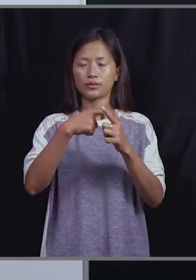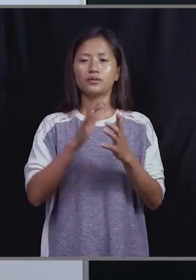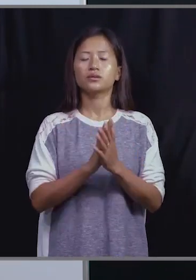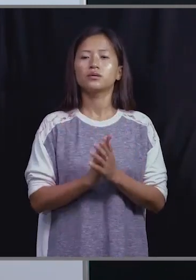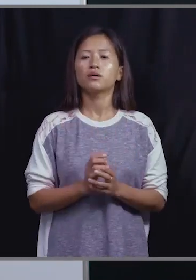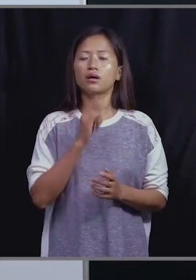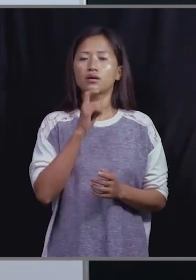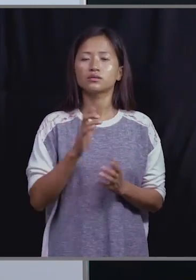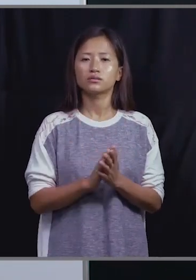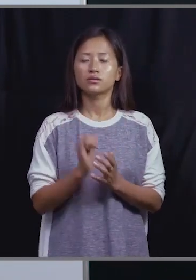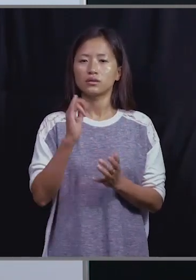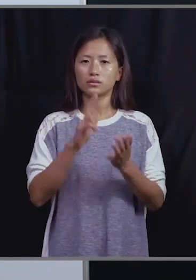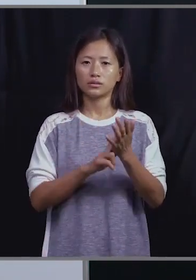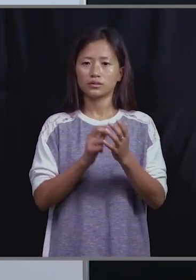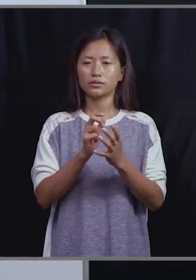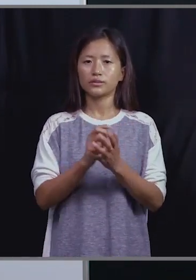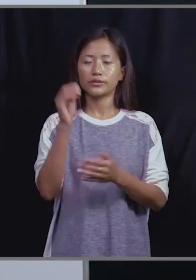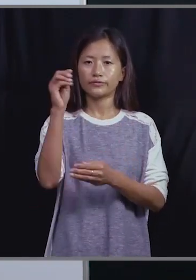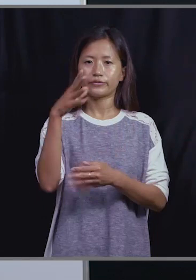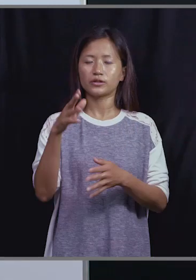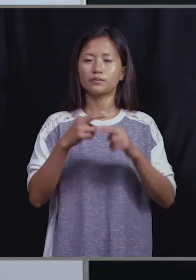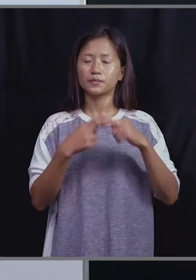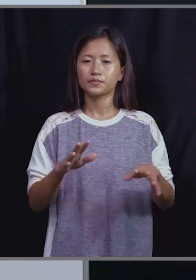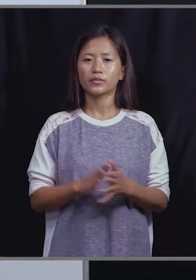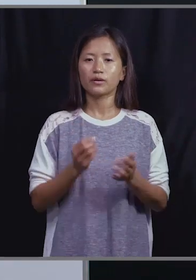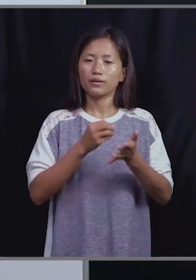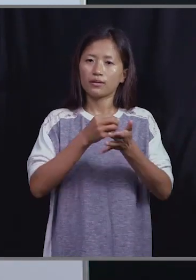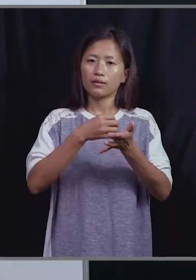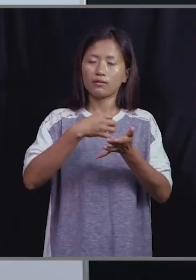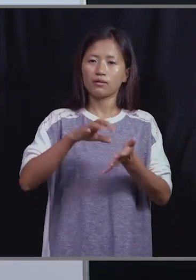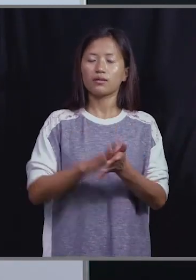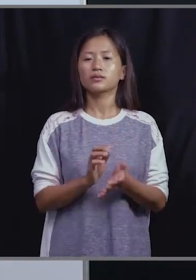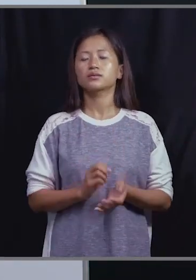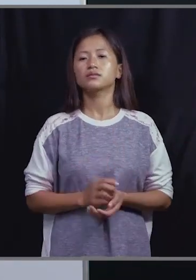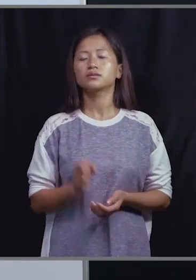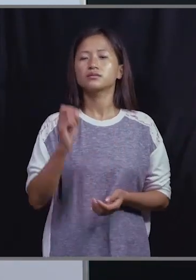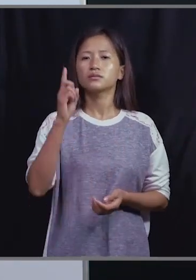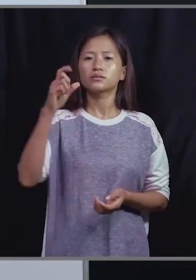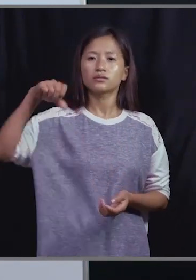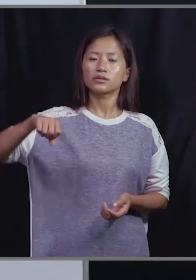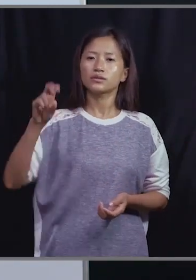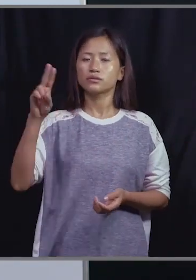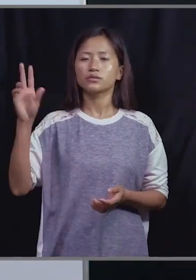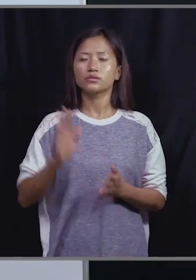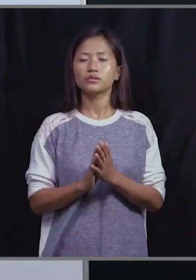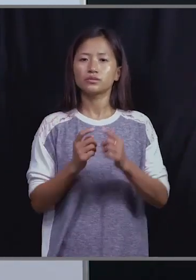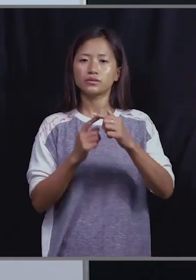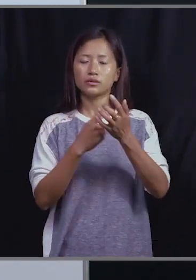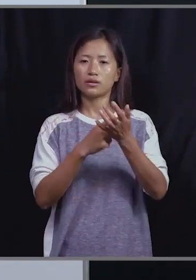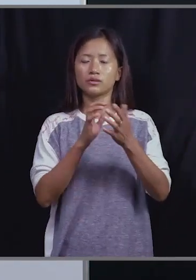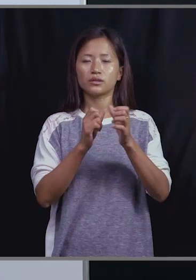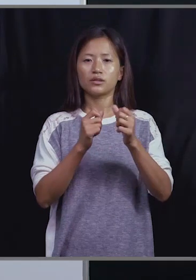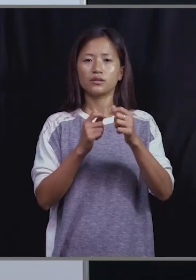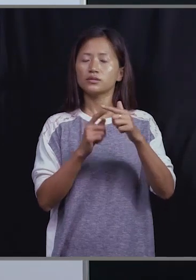independence. Their view is that they decided to cancel this 1922 treaty, because through this